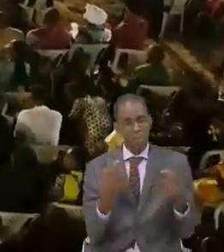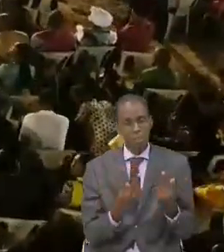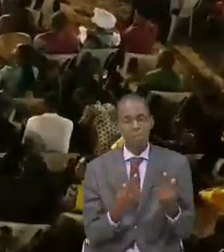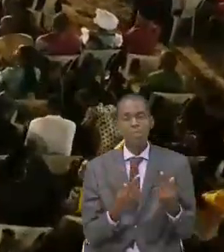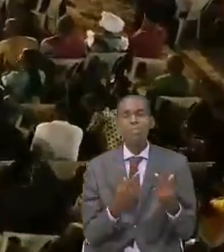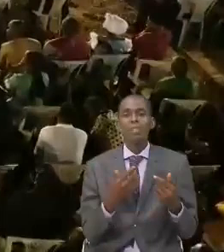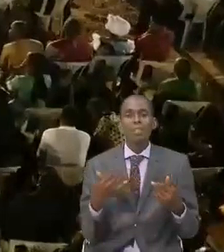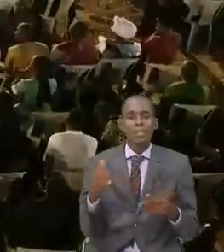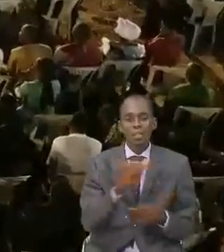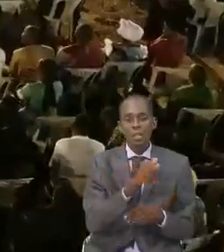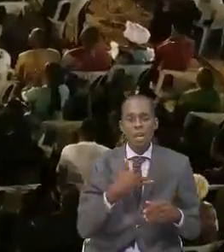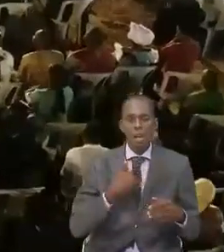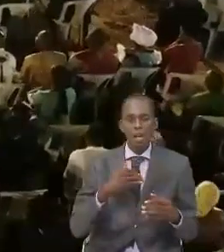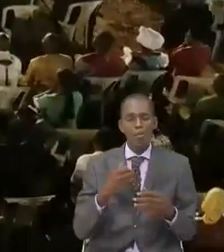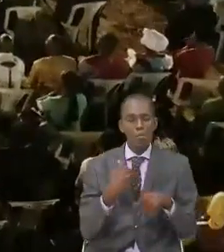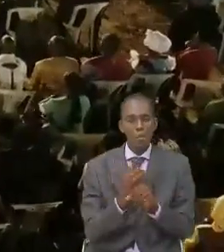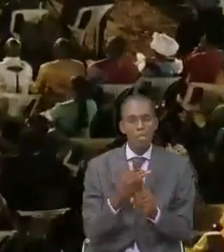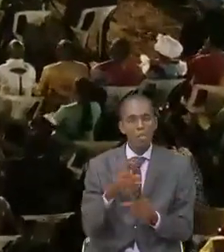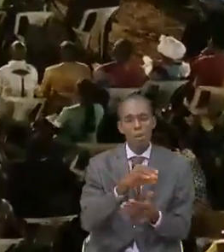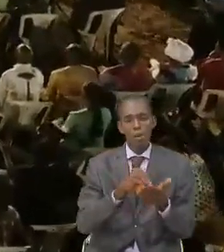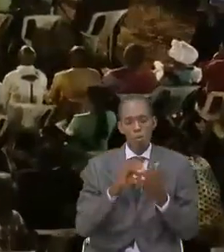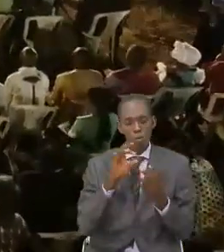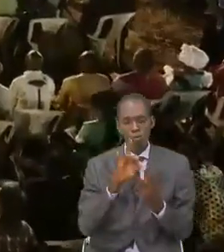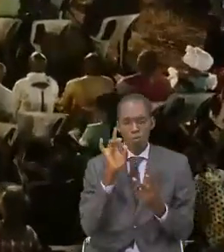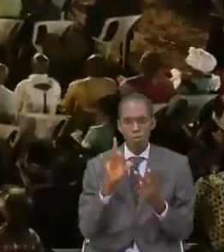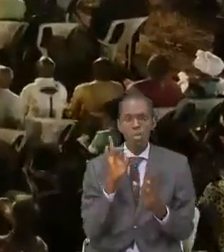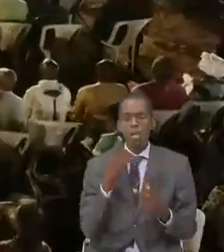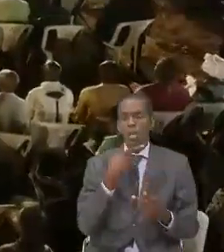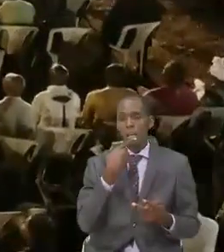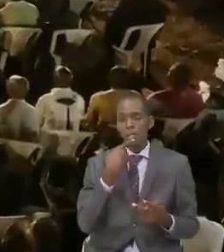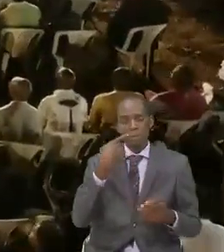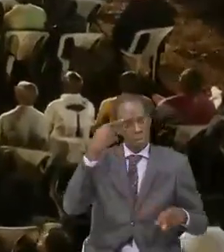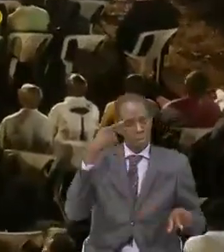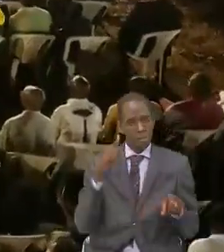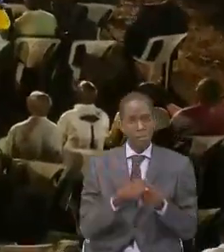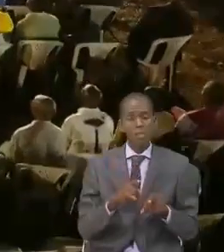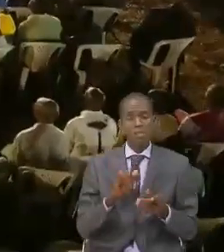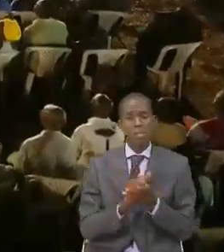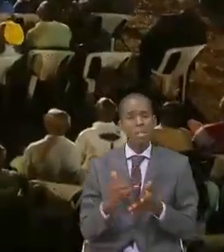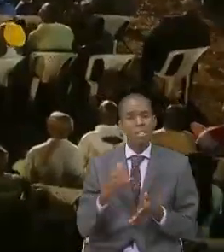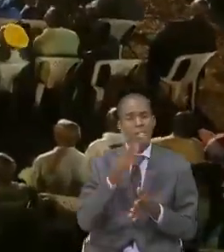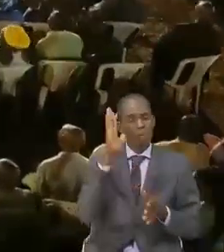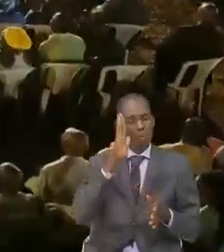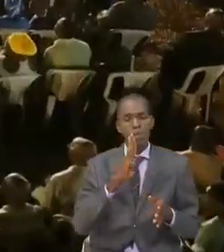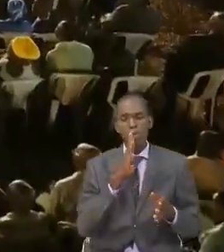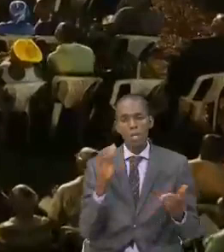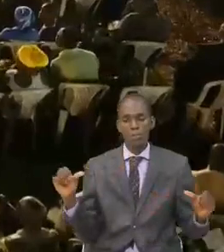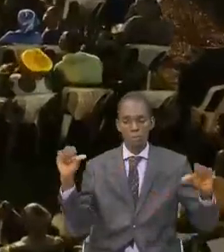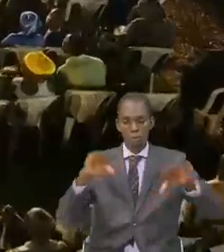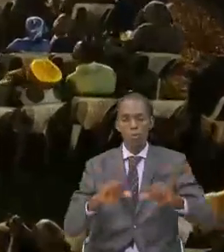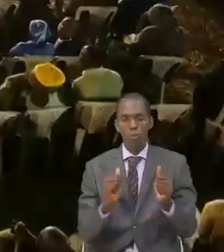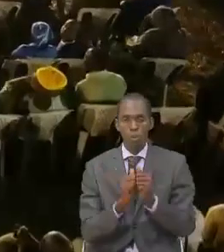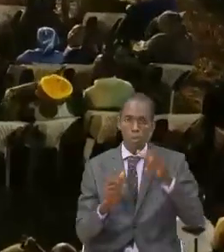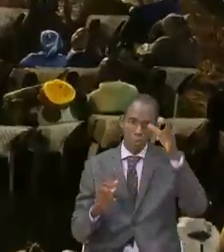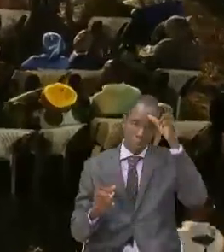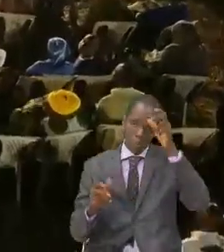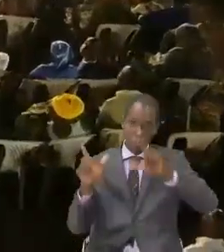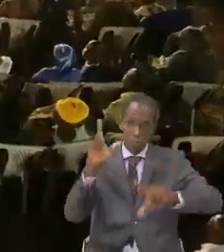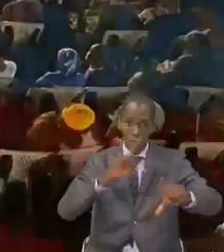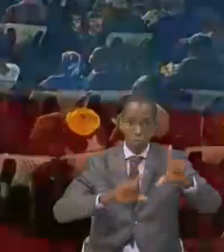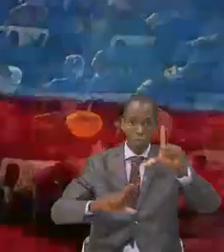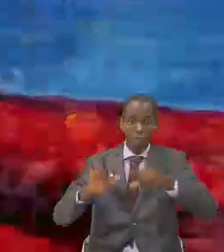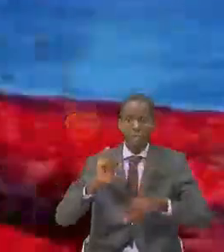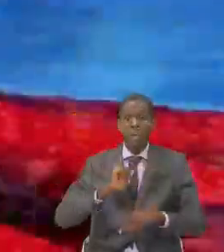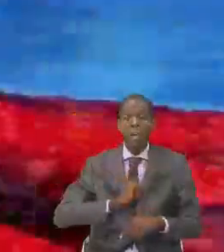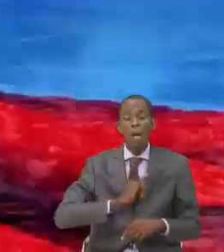to their sin, darkness, they make their choice. They say they want to be damned with Satan. I